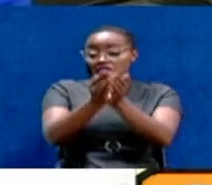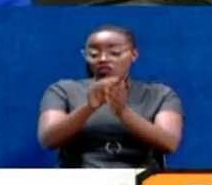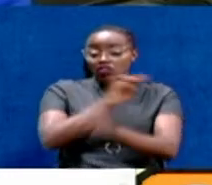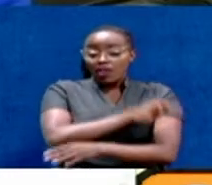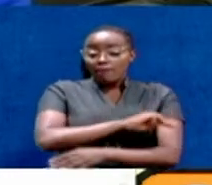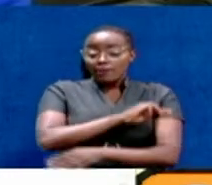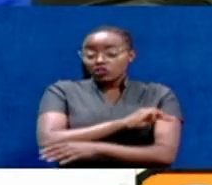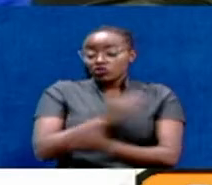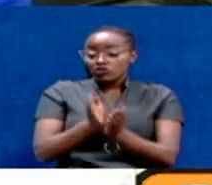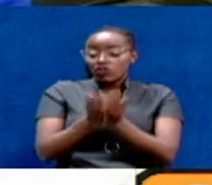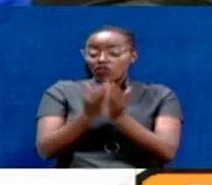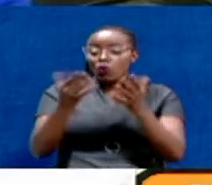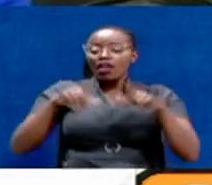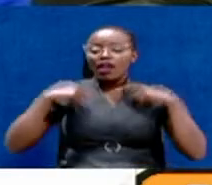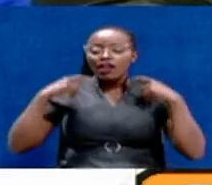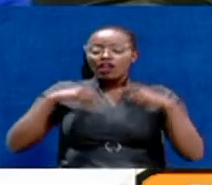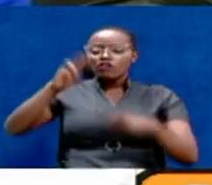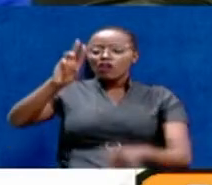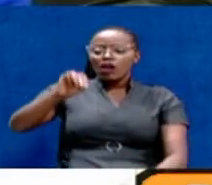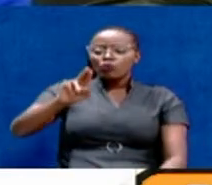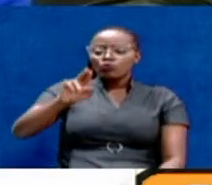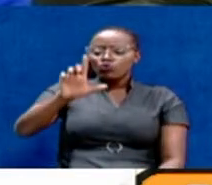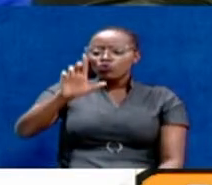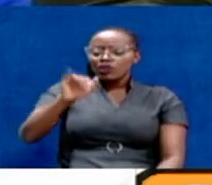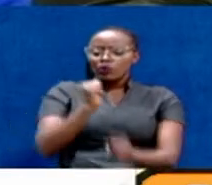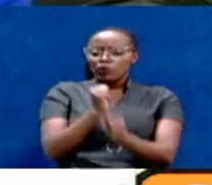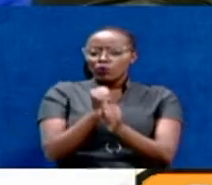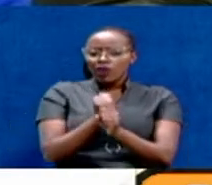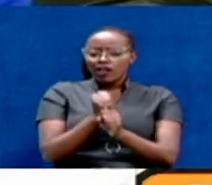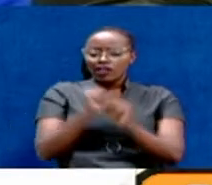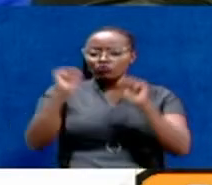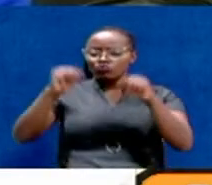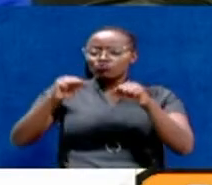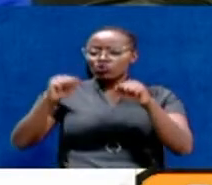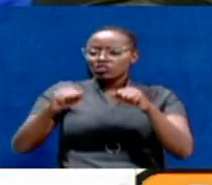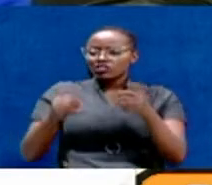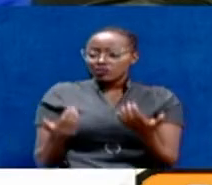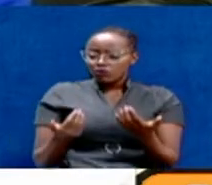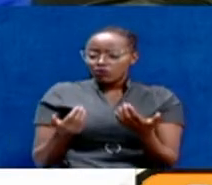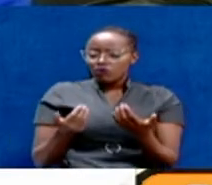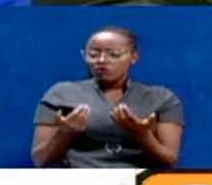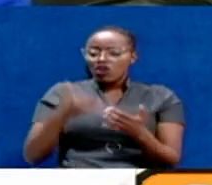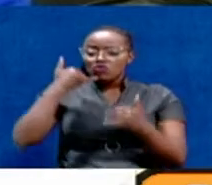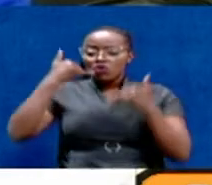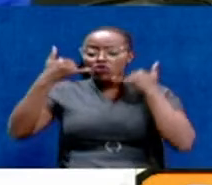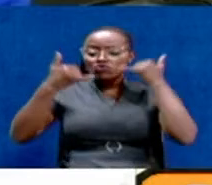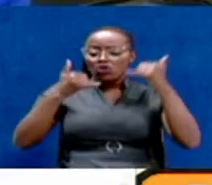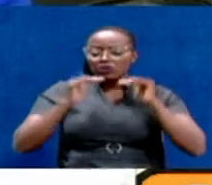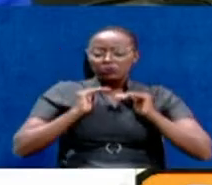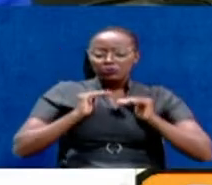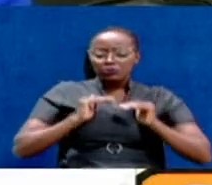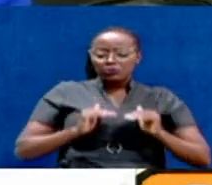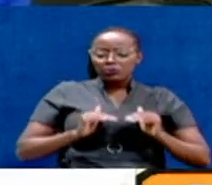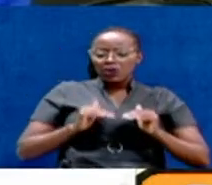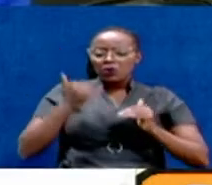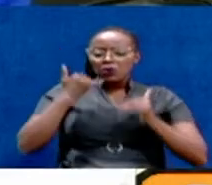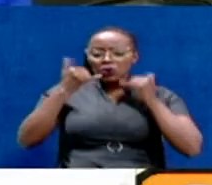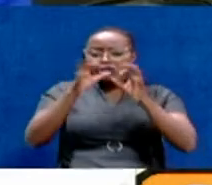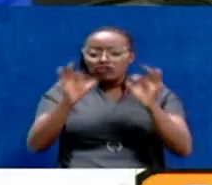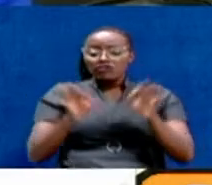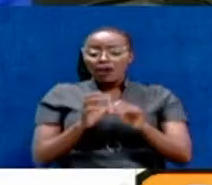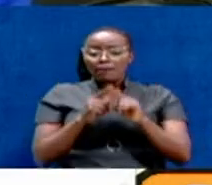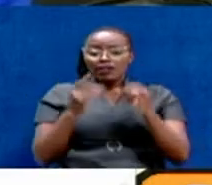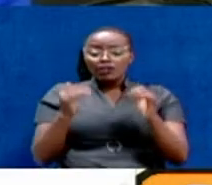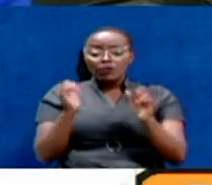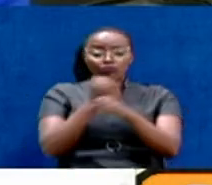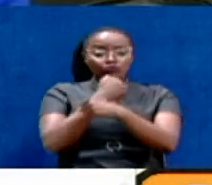where Reverend Muli works, and then they're able to relax, to call their families. But right now, they